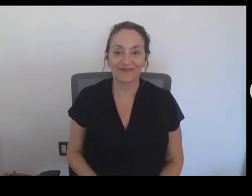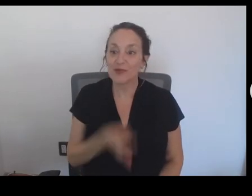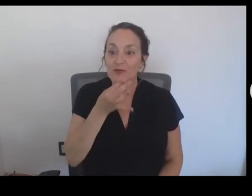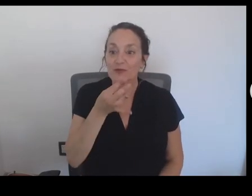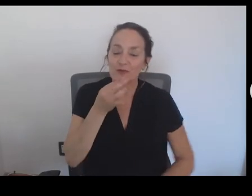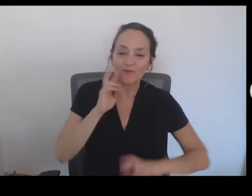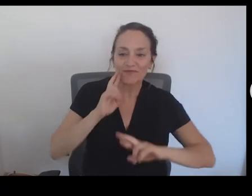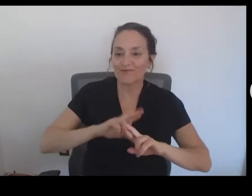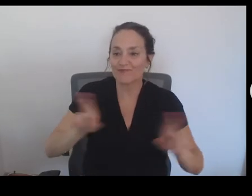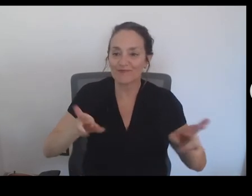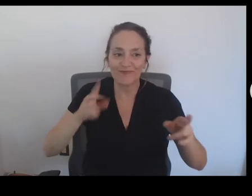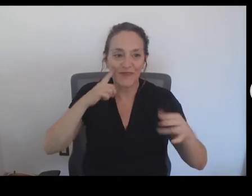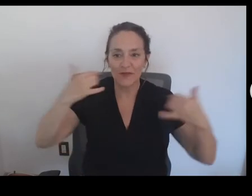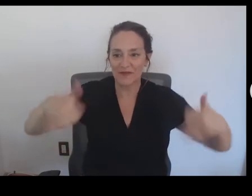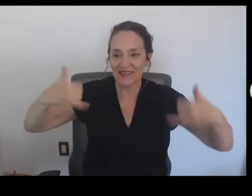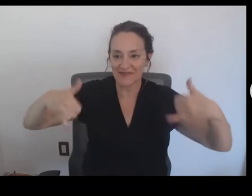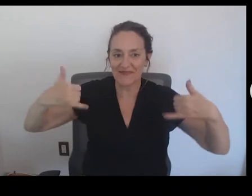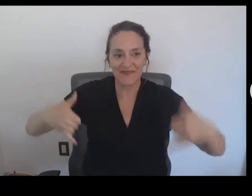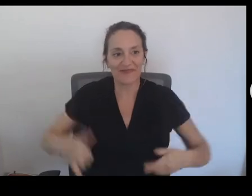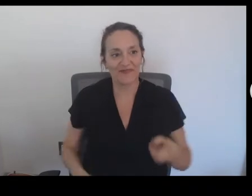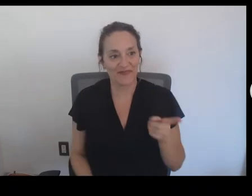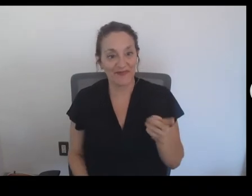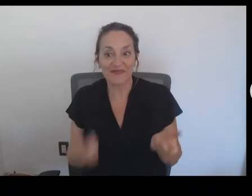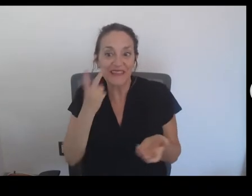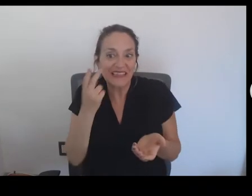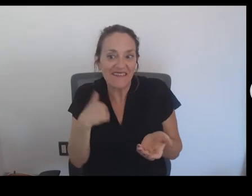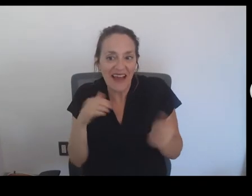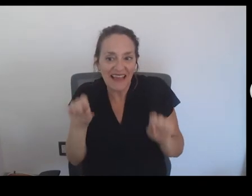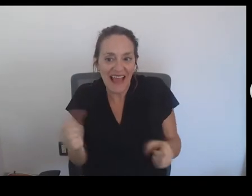with. Let's see if I can do it again.